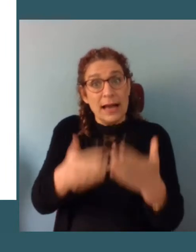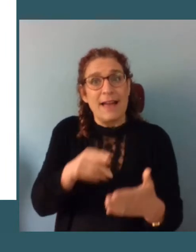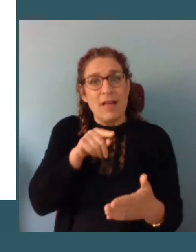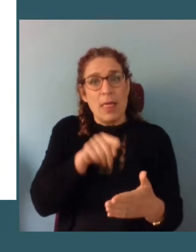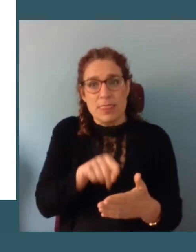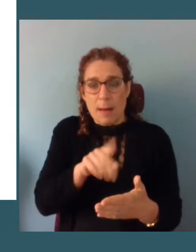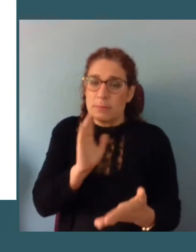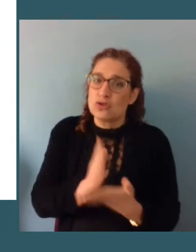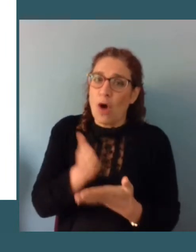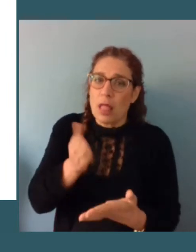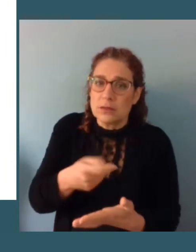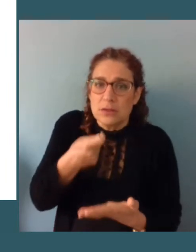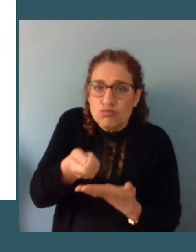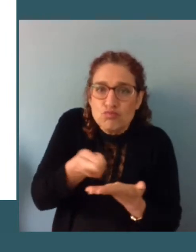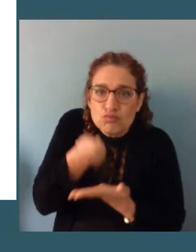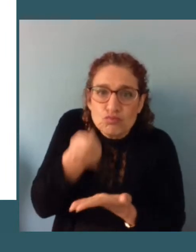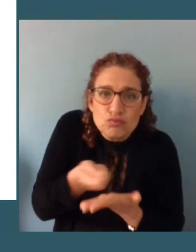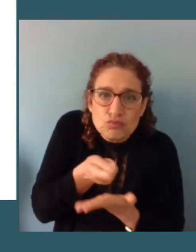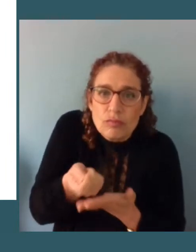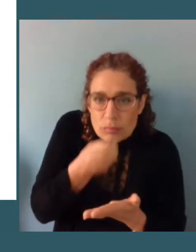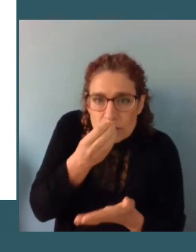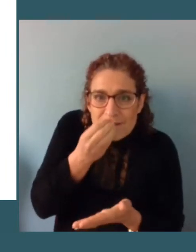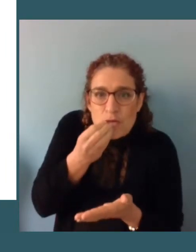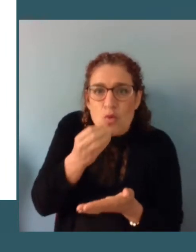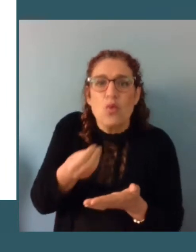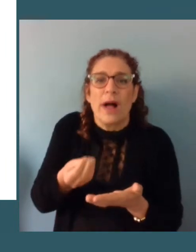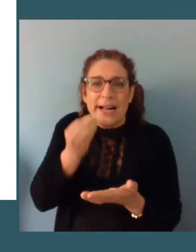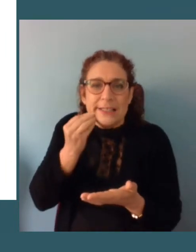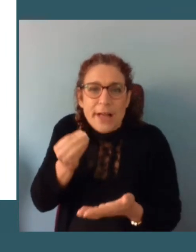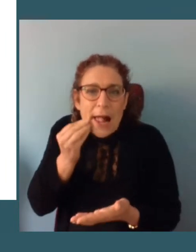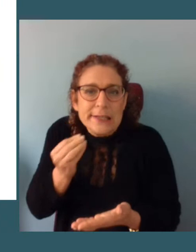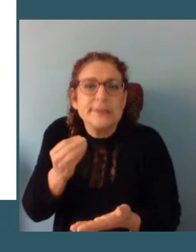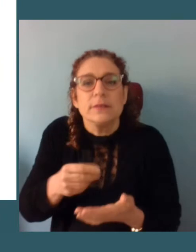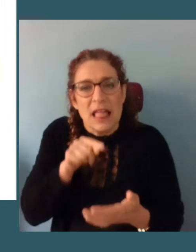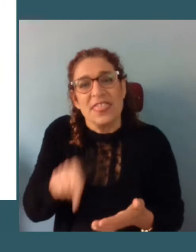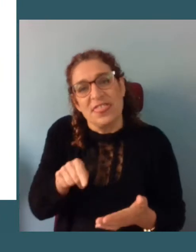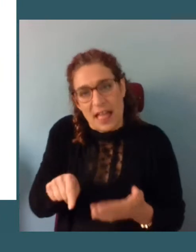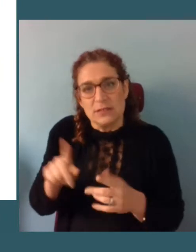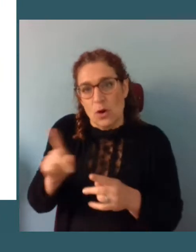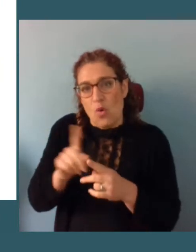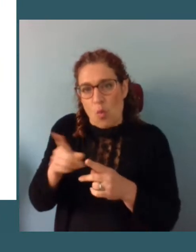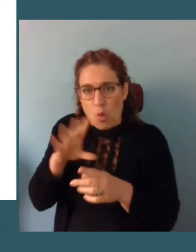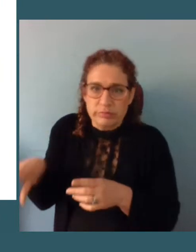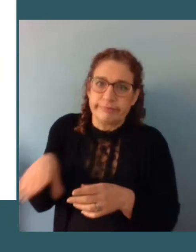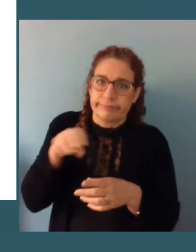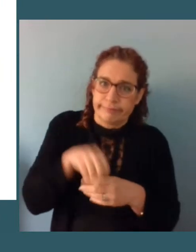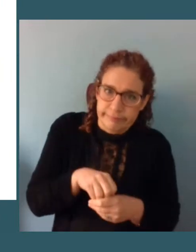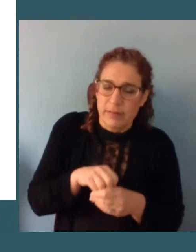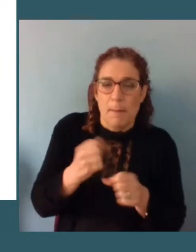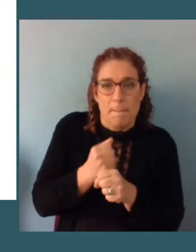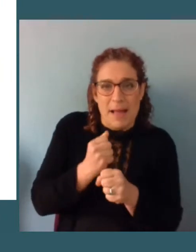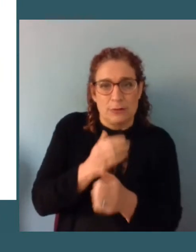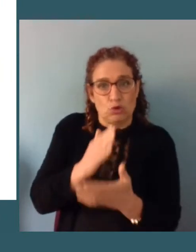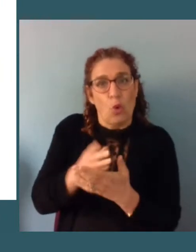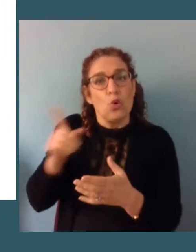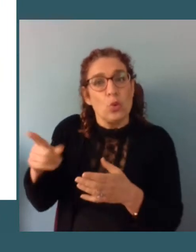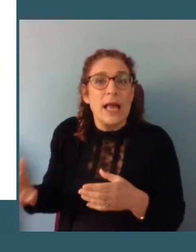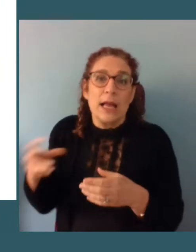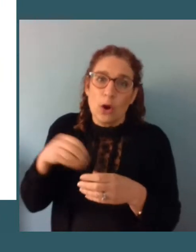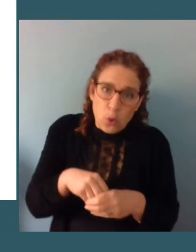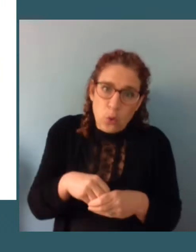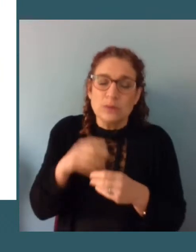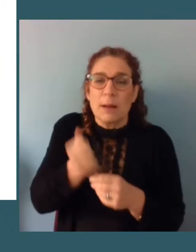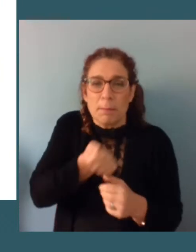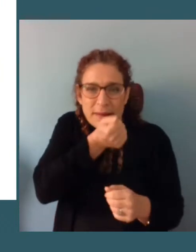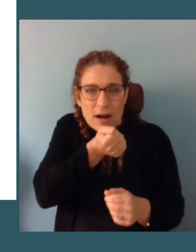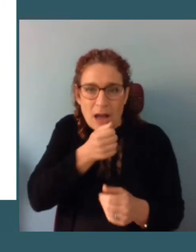infant's diet, then that's one of the things also should be introduced. And the studies